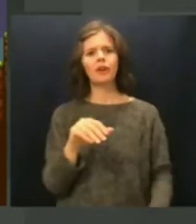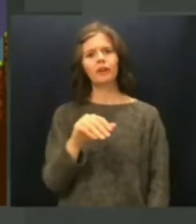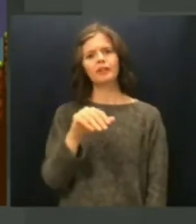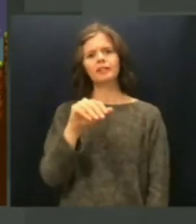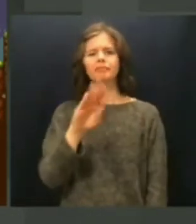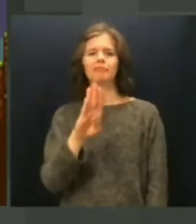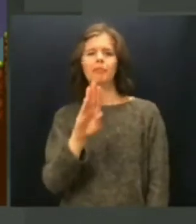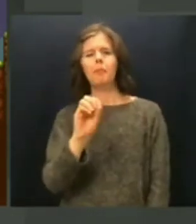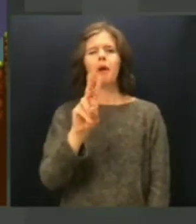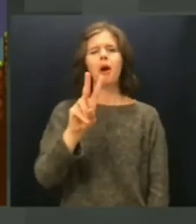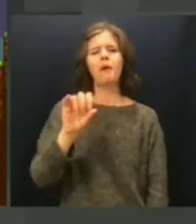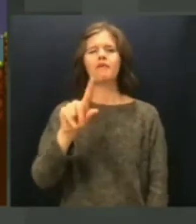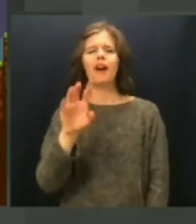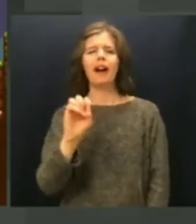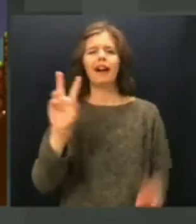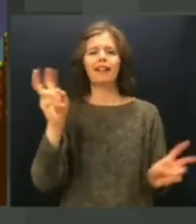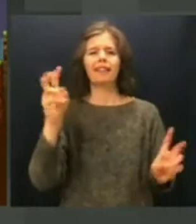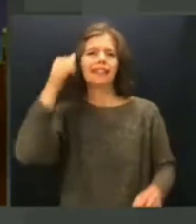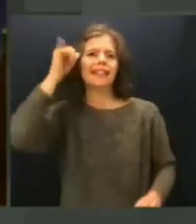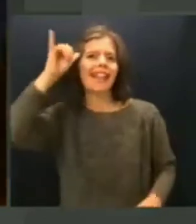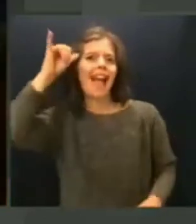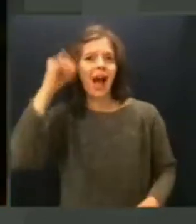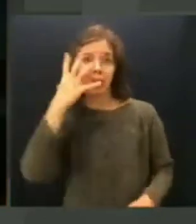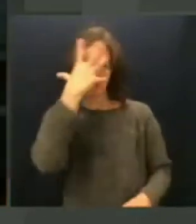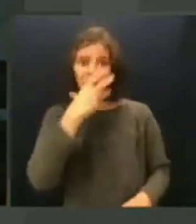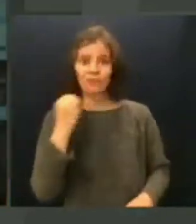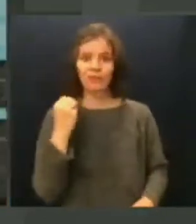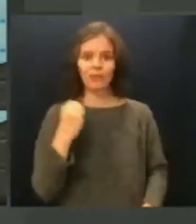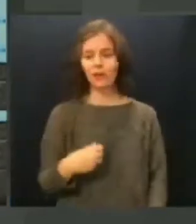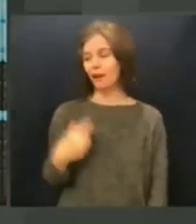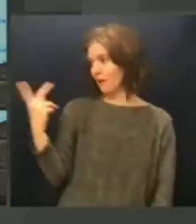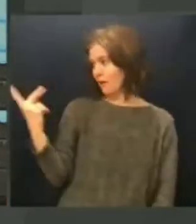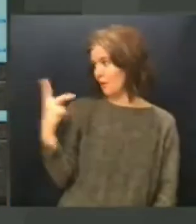We are friends, right, Agnes?